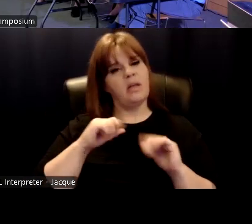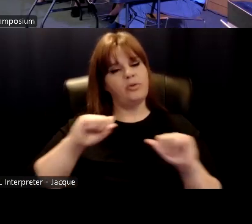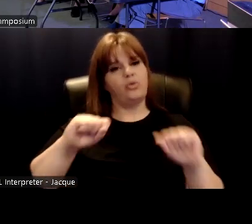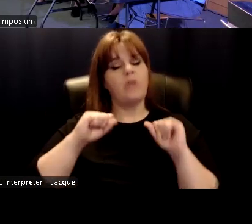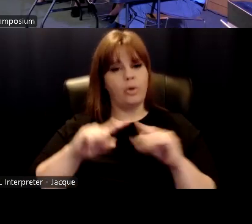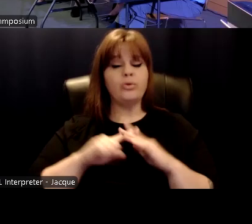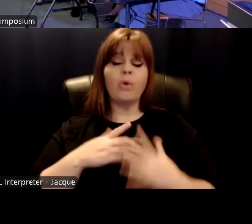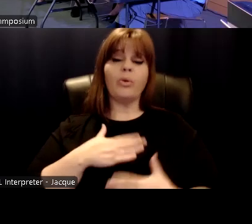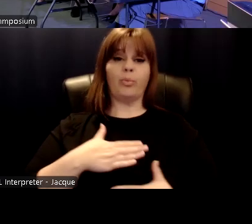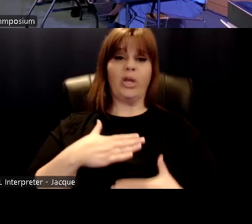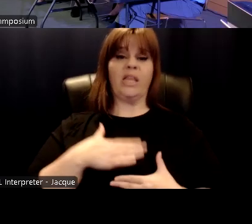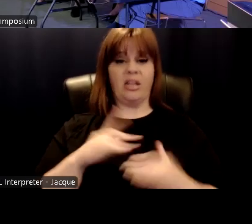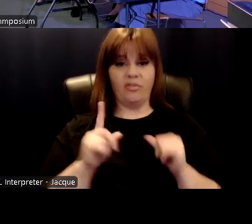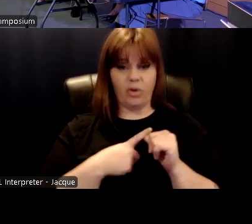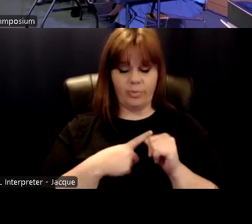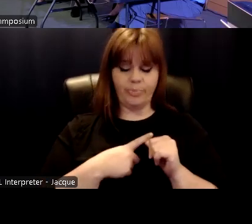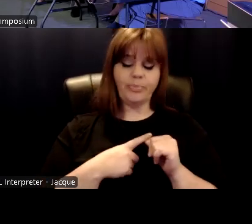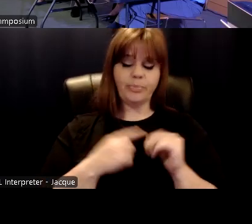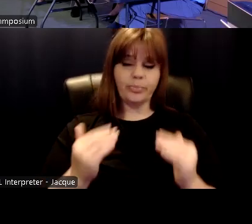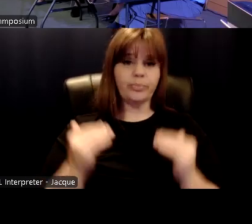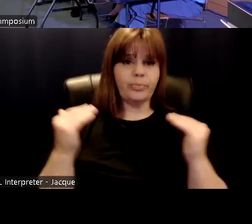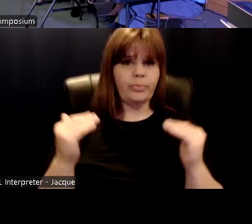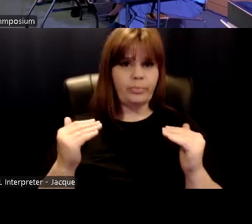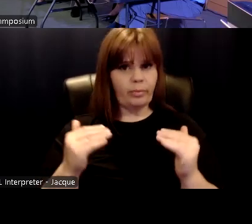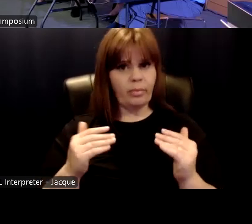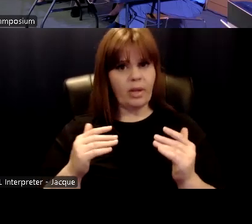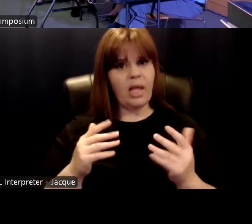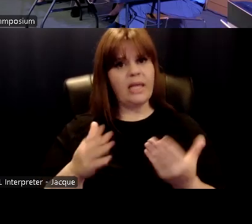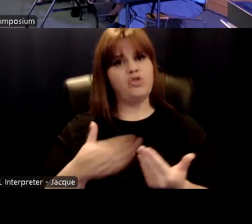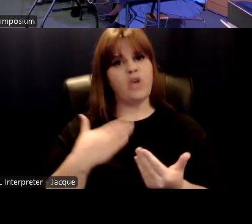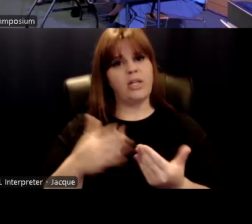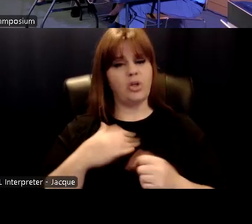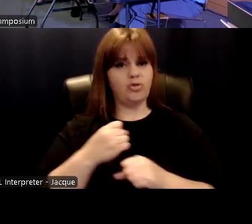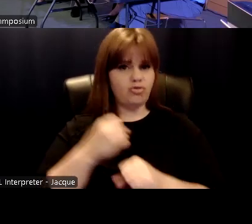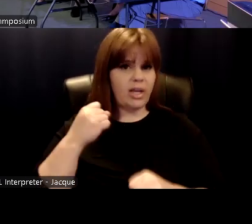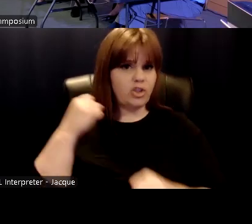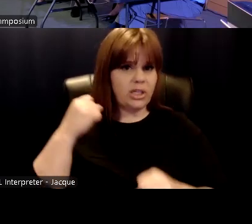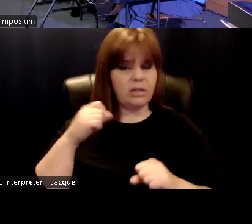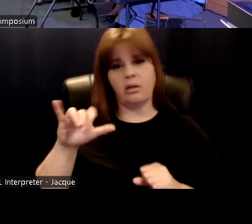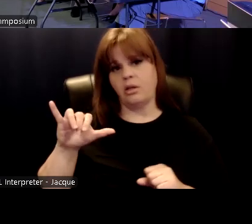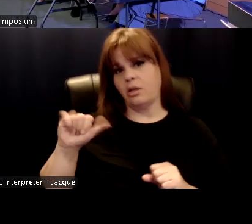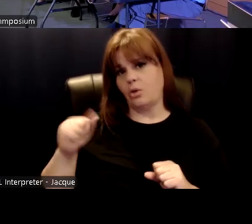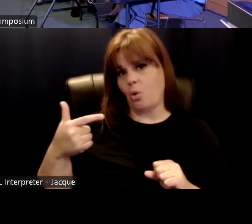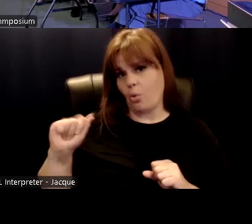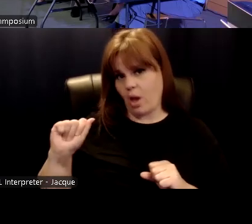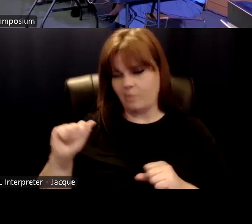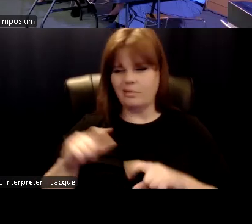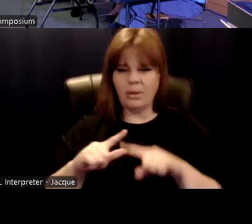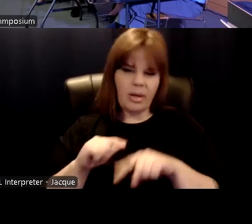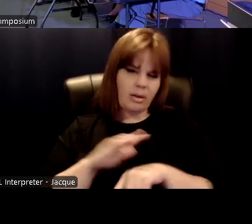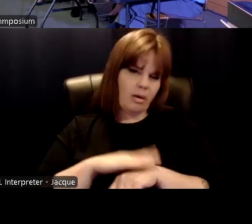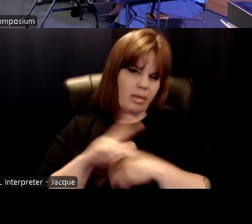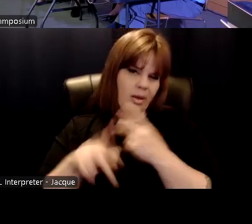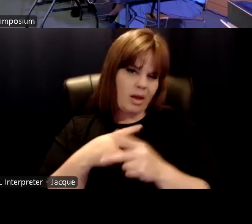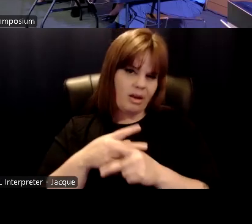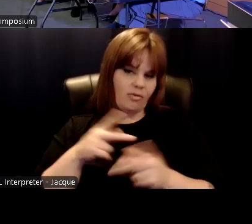breathing exercises, progress to gentle stretching, yoga, depending on the type of positions. You certainly